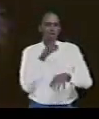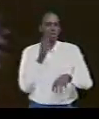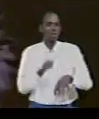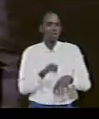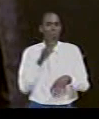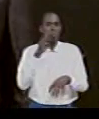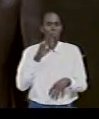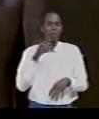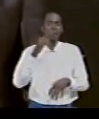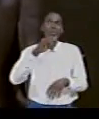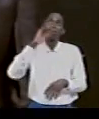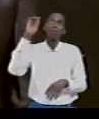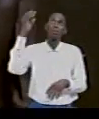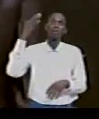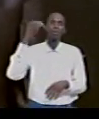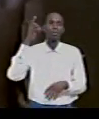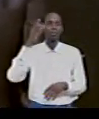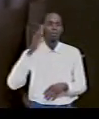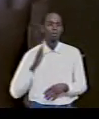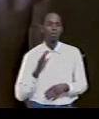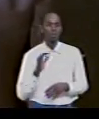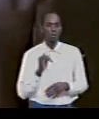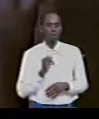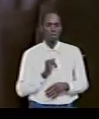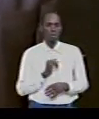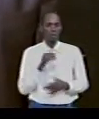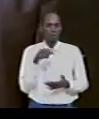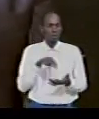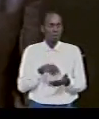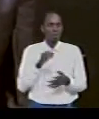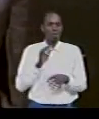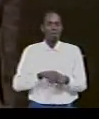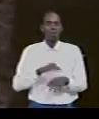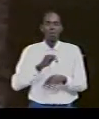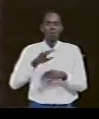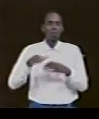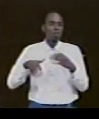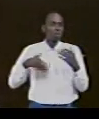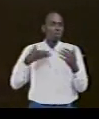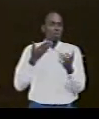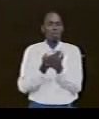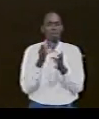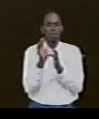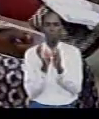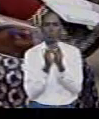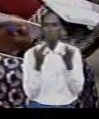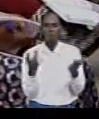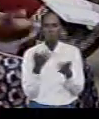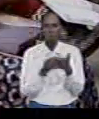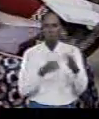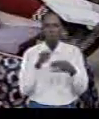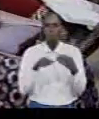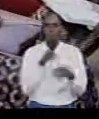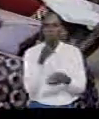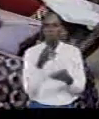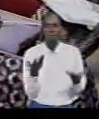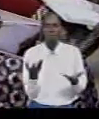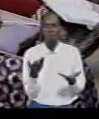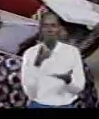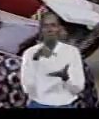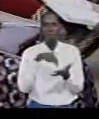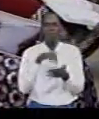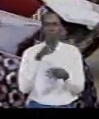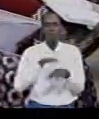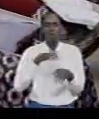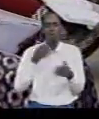of God, I stand on the whole Bible. Anybody joining me? Anybody